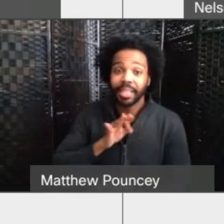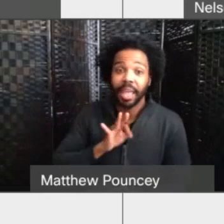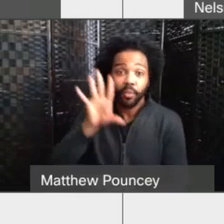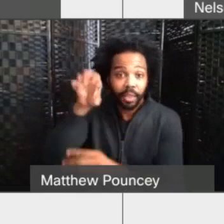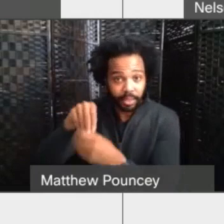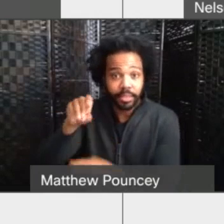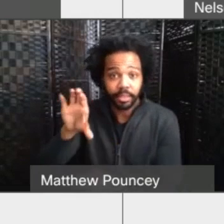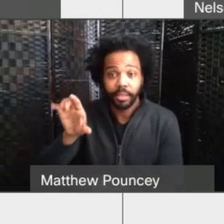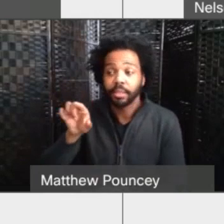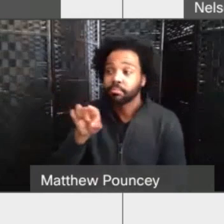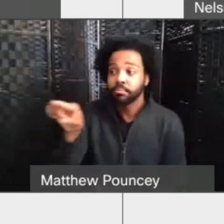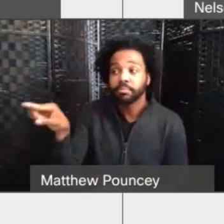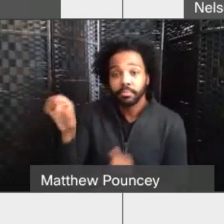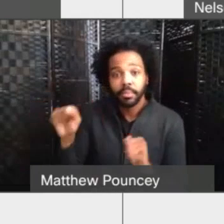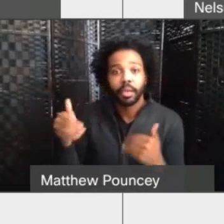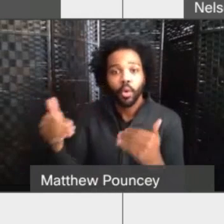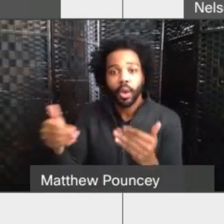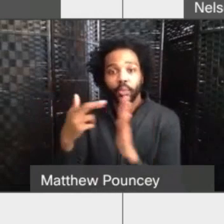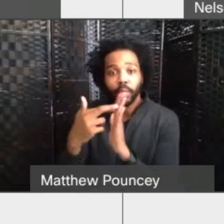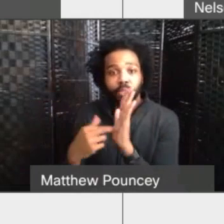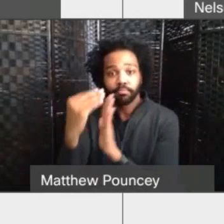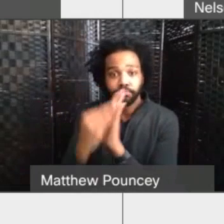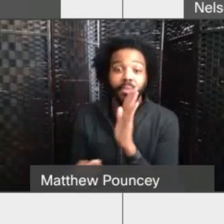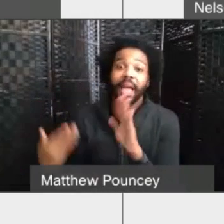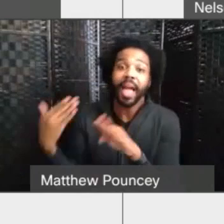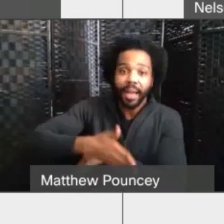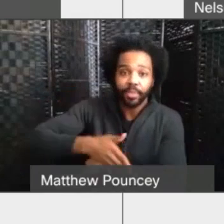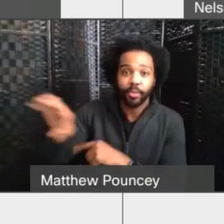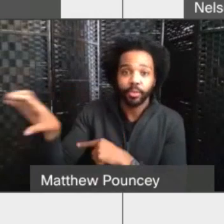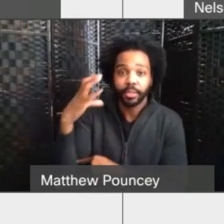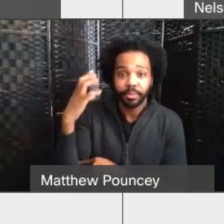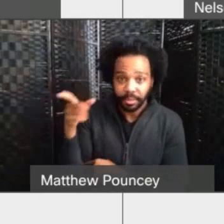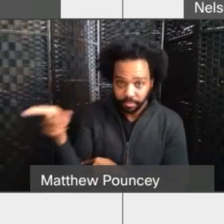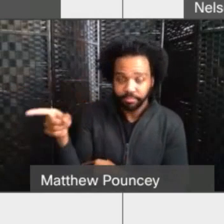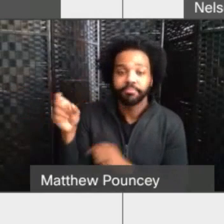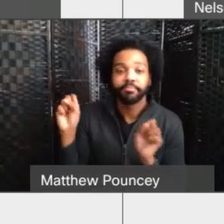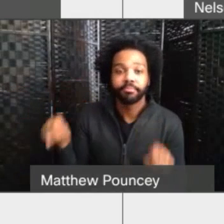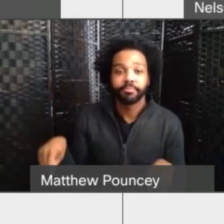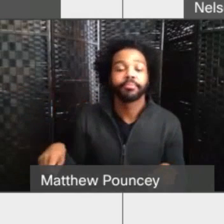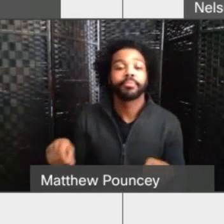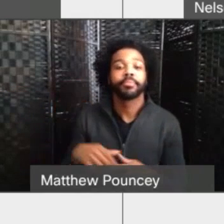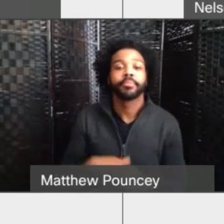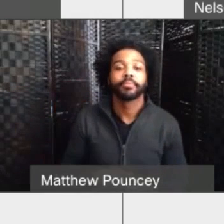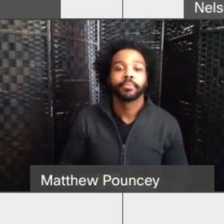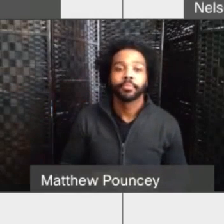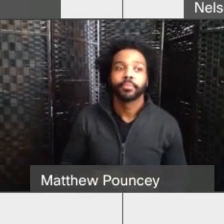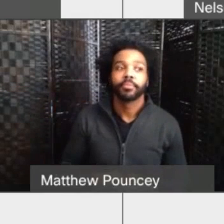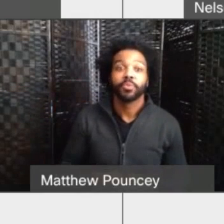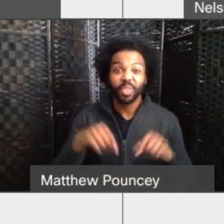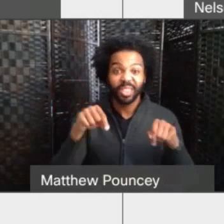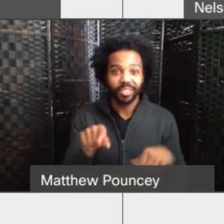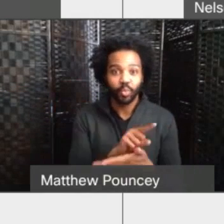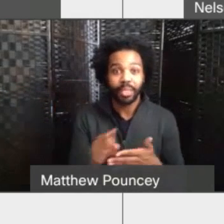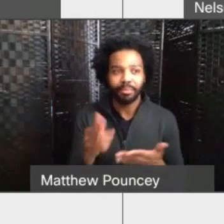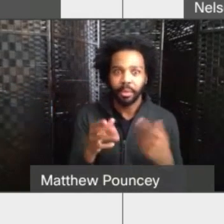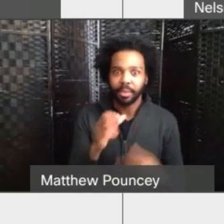begin registering right after Christmas. And so, this week was probably not the best